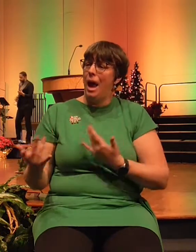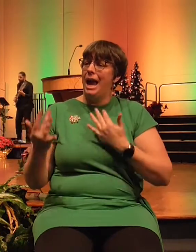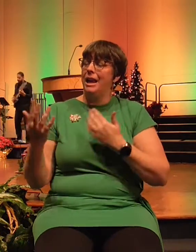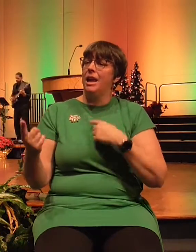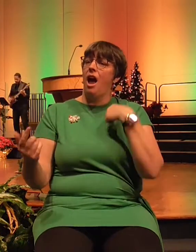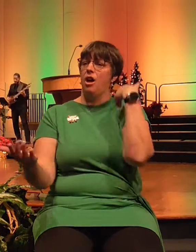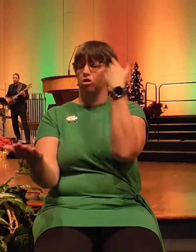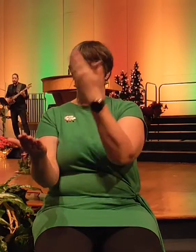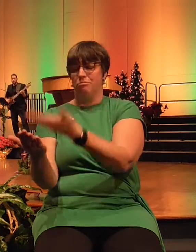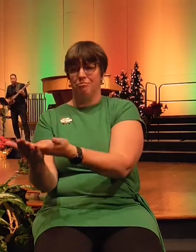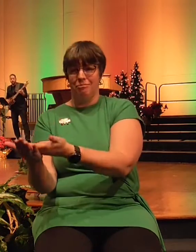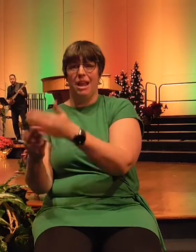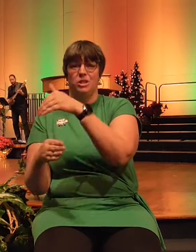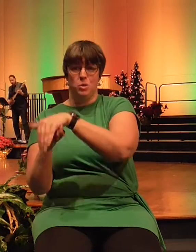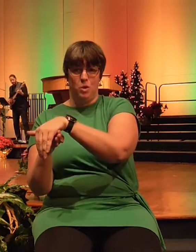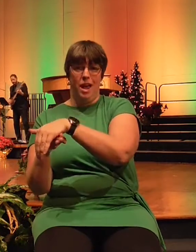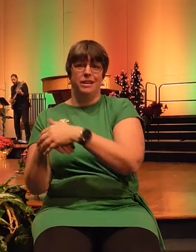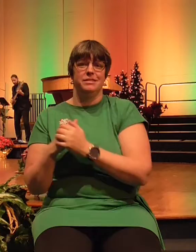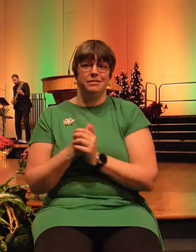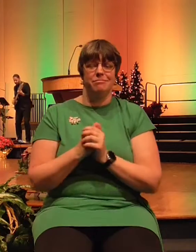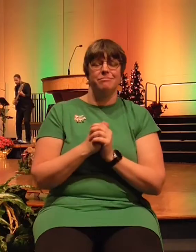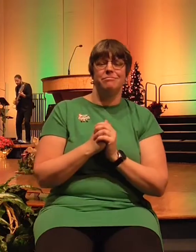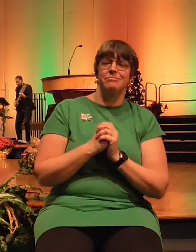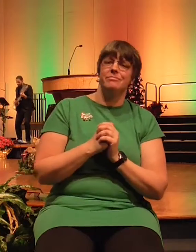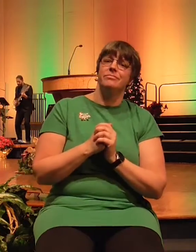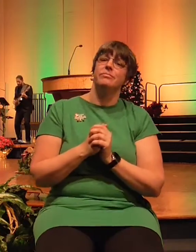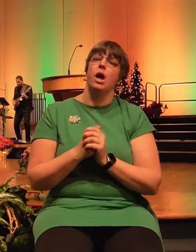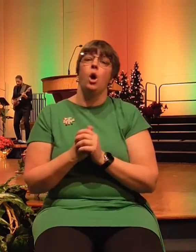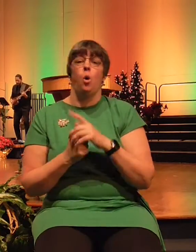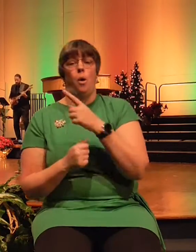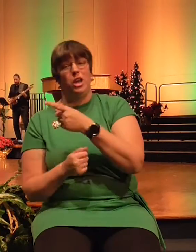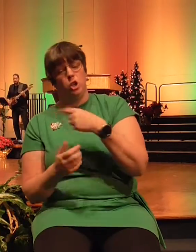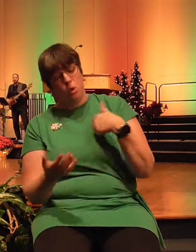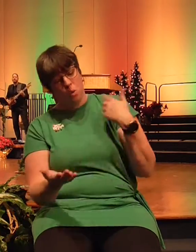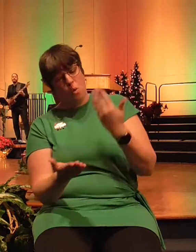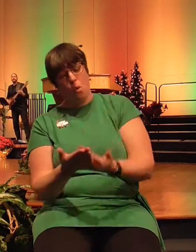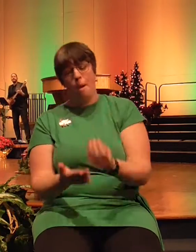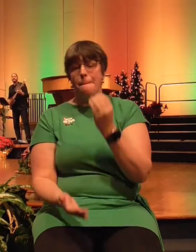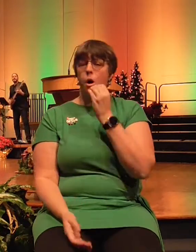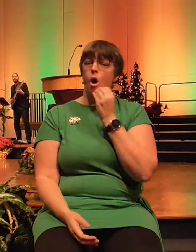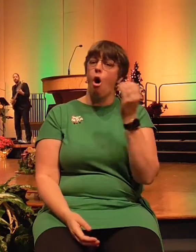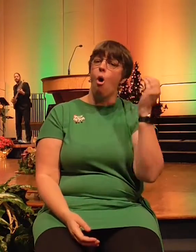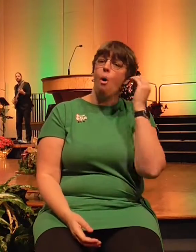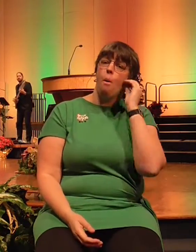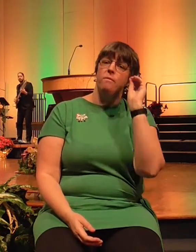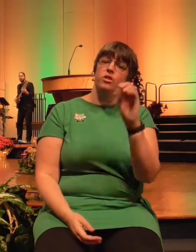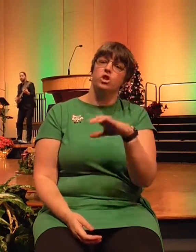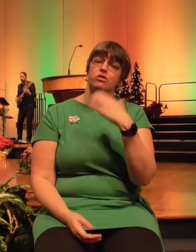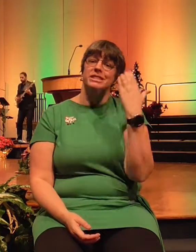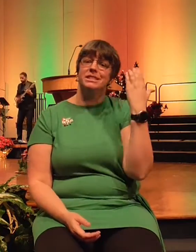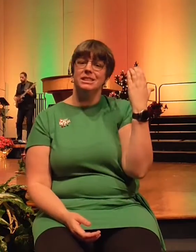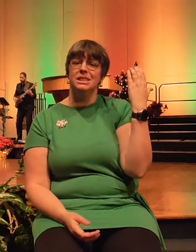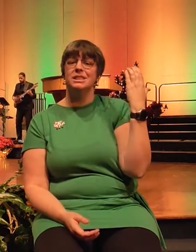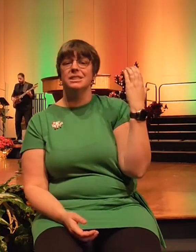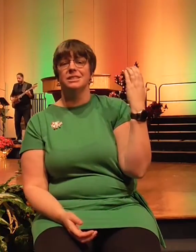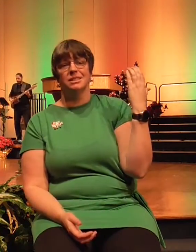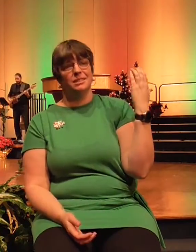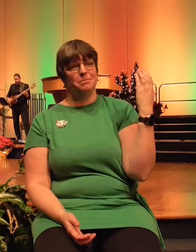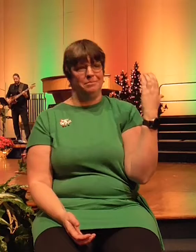your evening flight. When you come home for